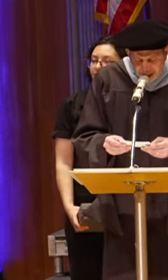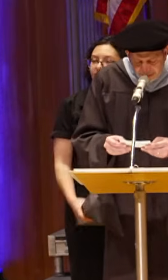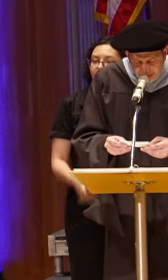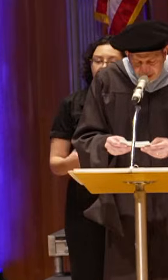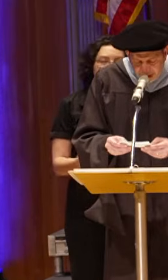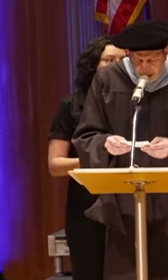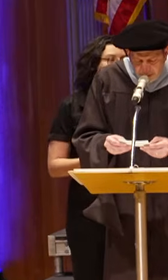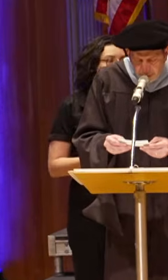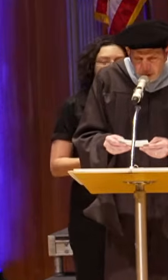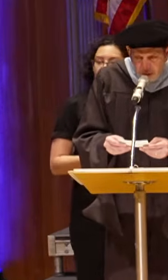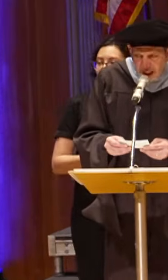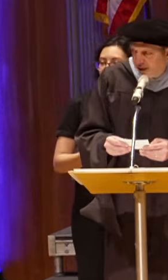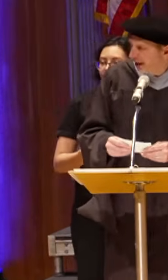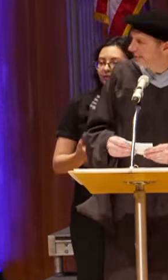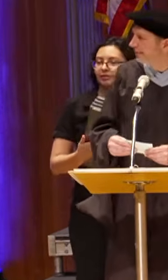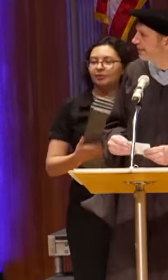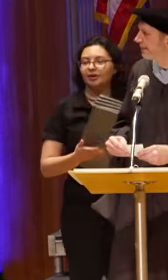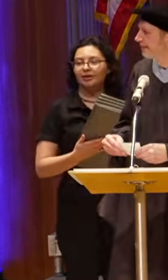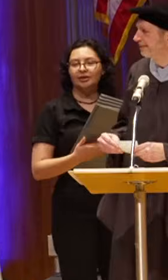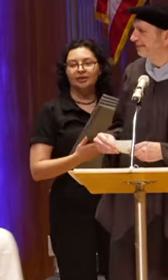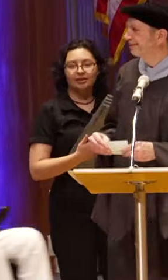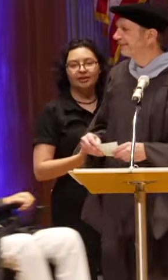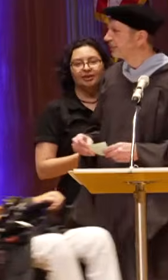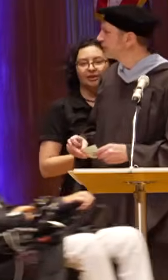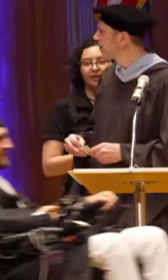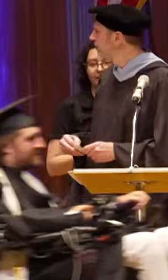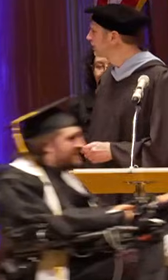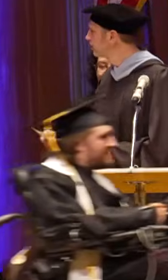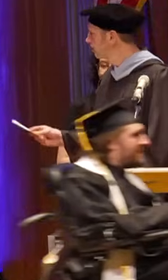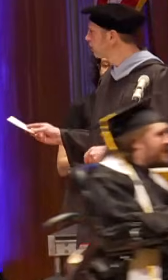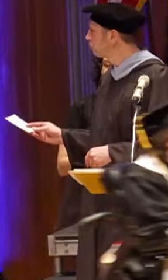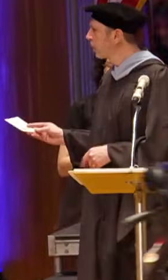Archer Senft, summa cum laude.